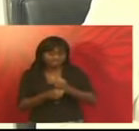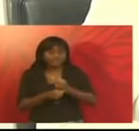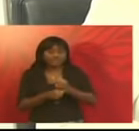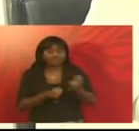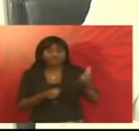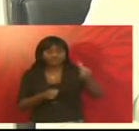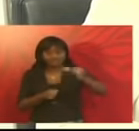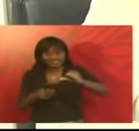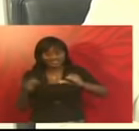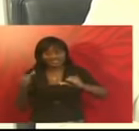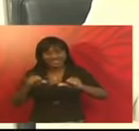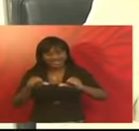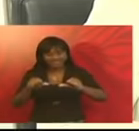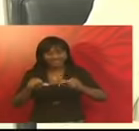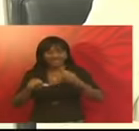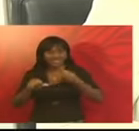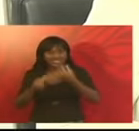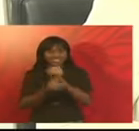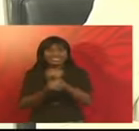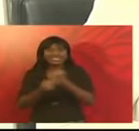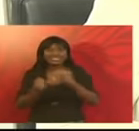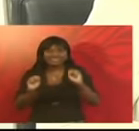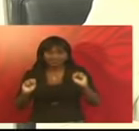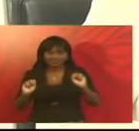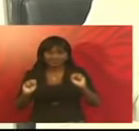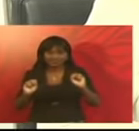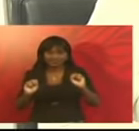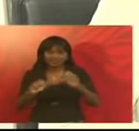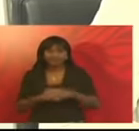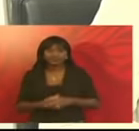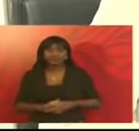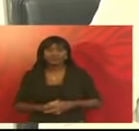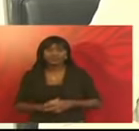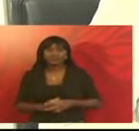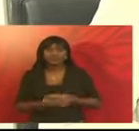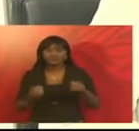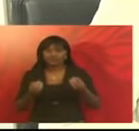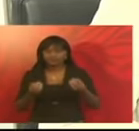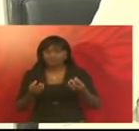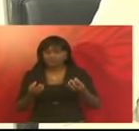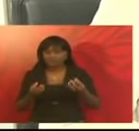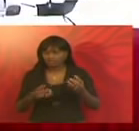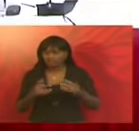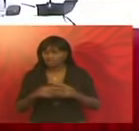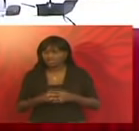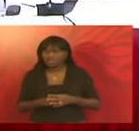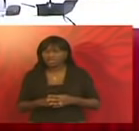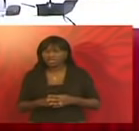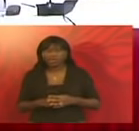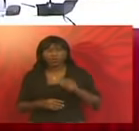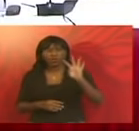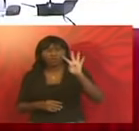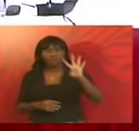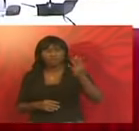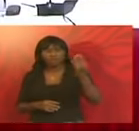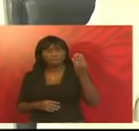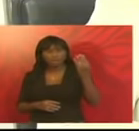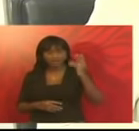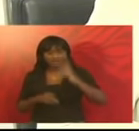point that it's safe. So far, we have had, how many billion you said? It's 4 billion